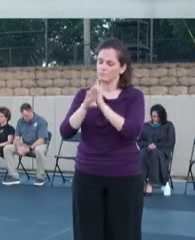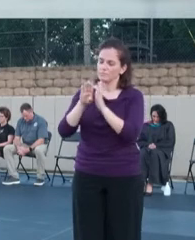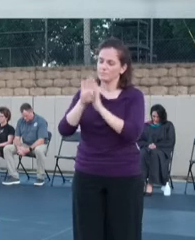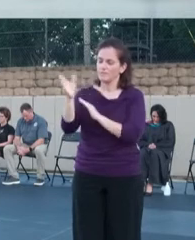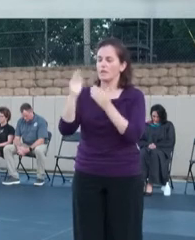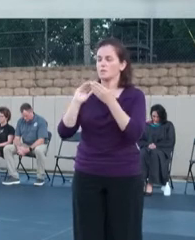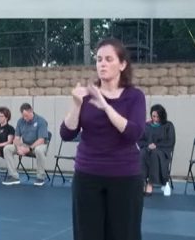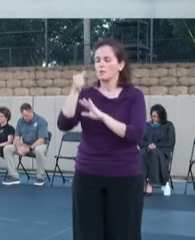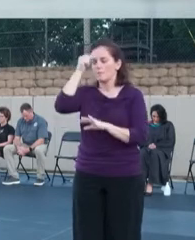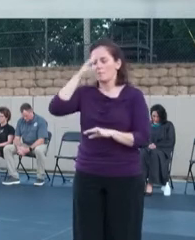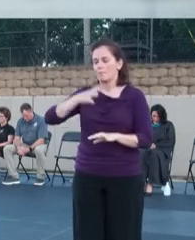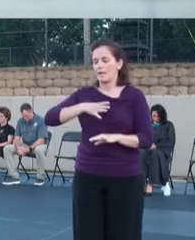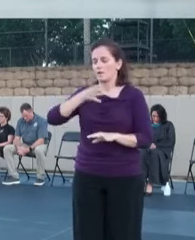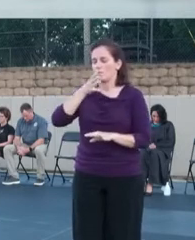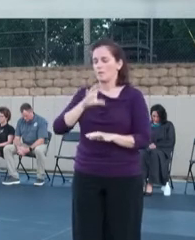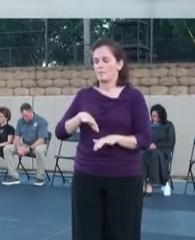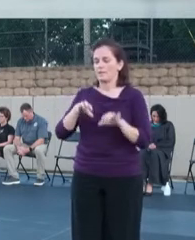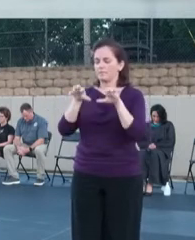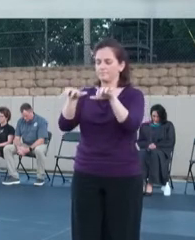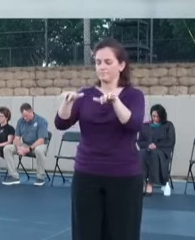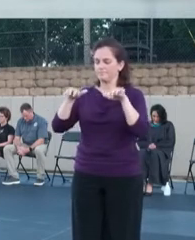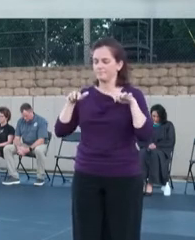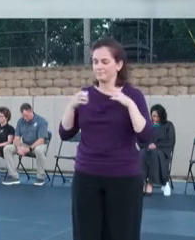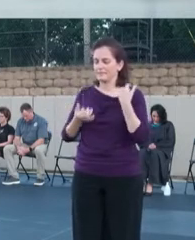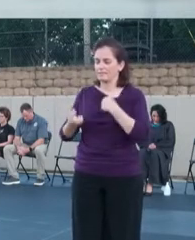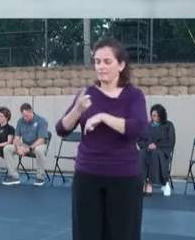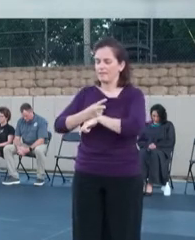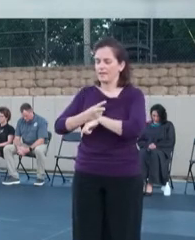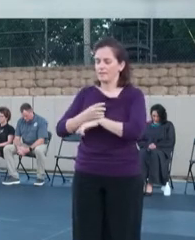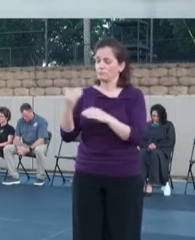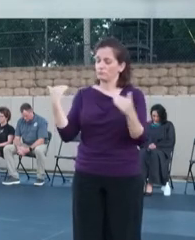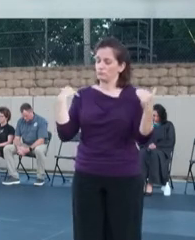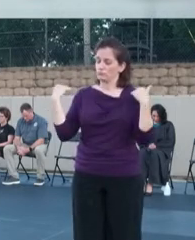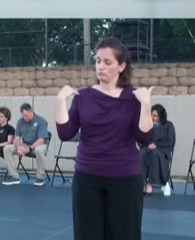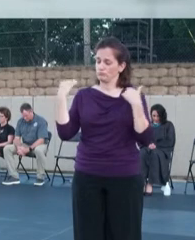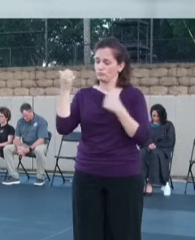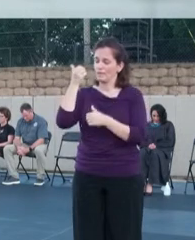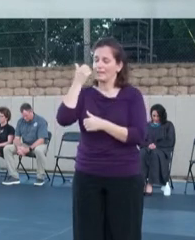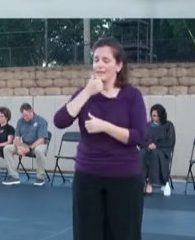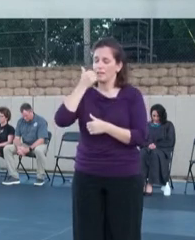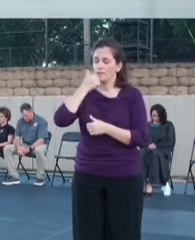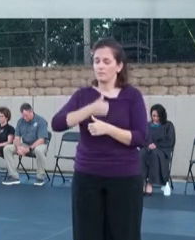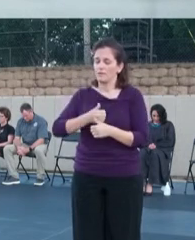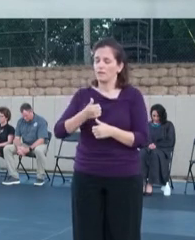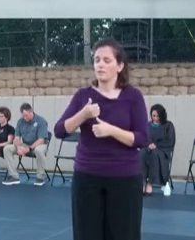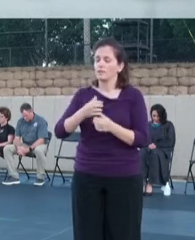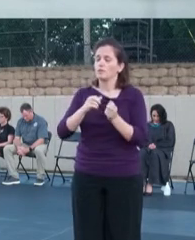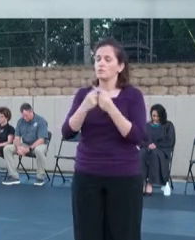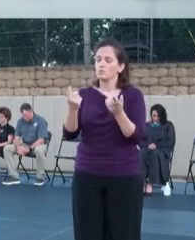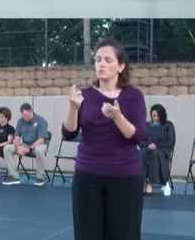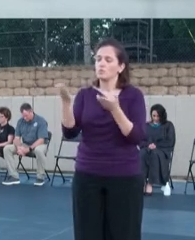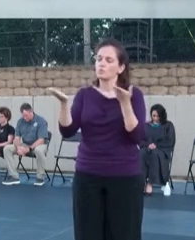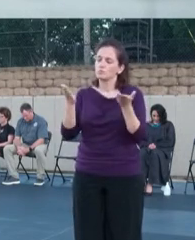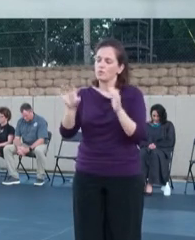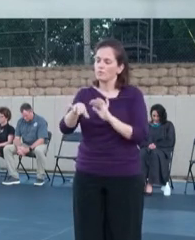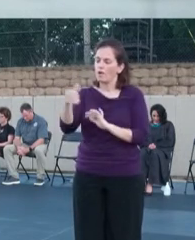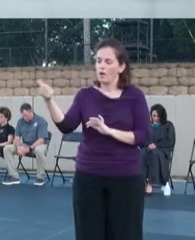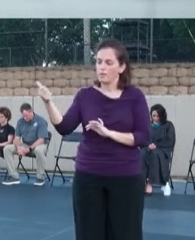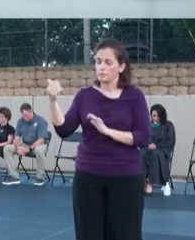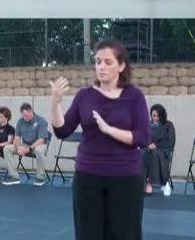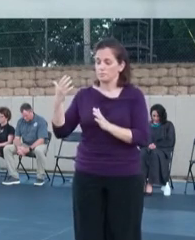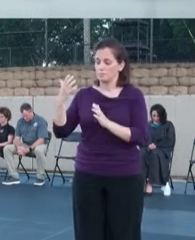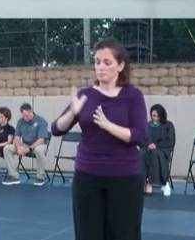women that stand here today. Remind each of us every day to selflessly serve others, be